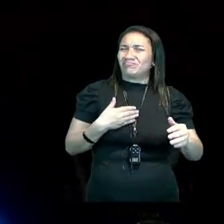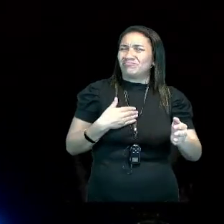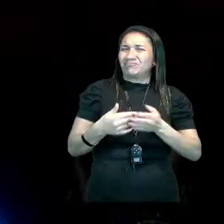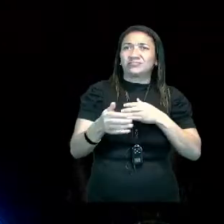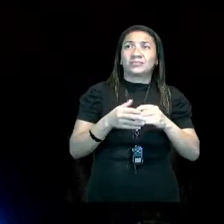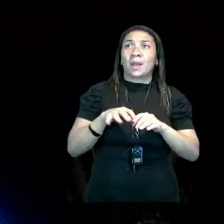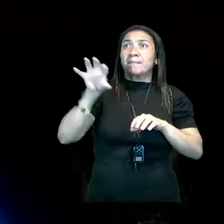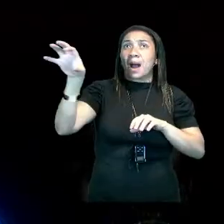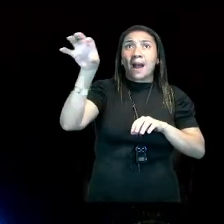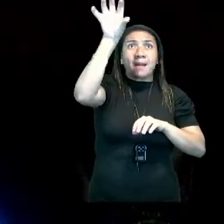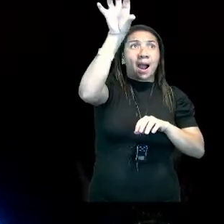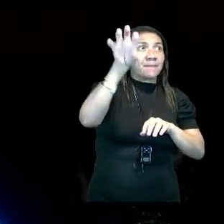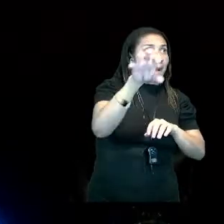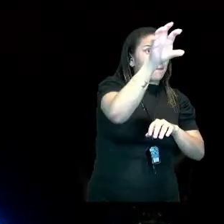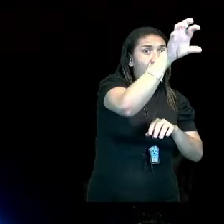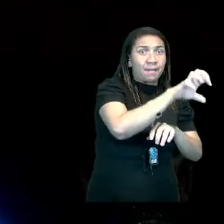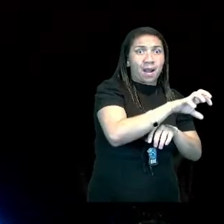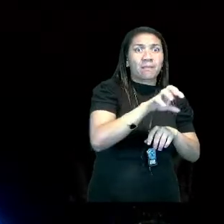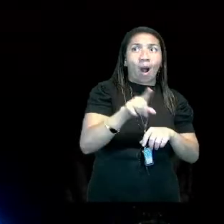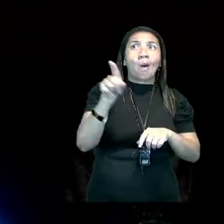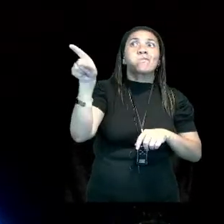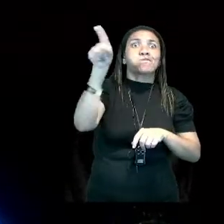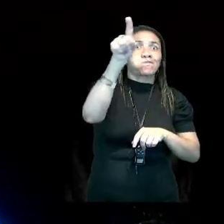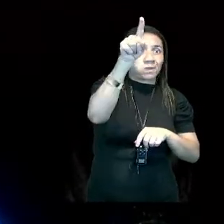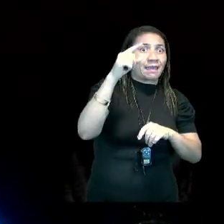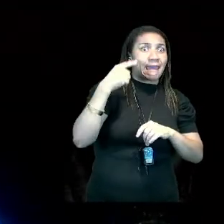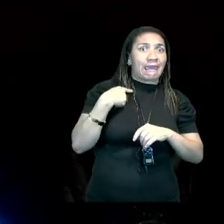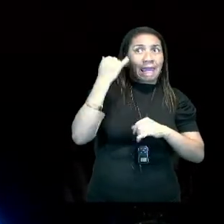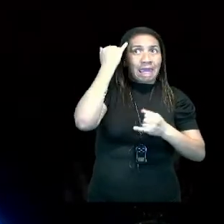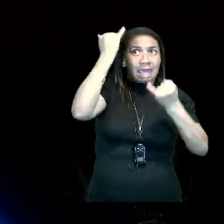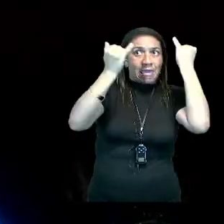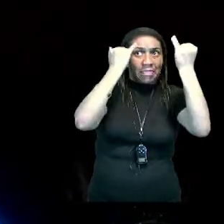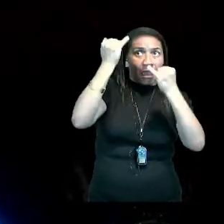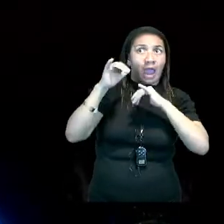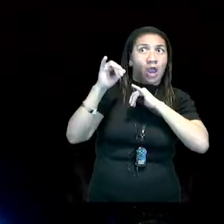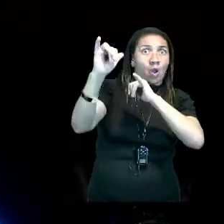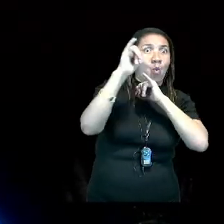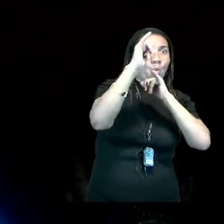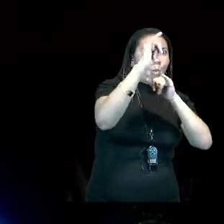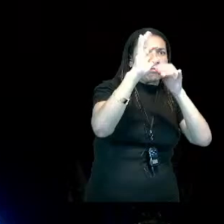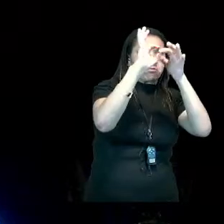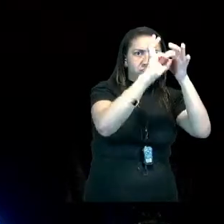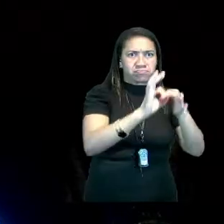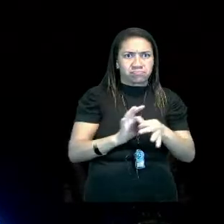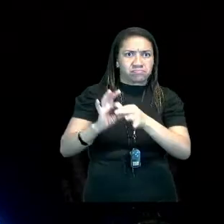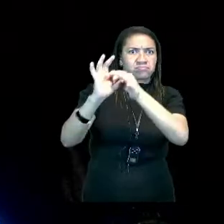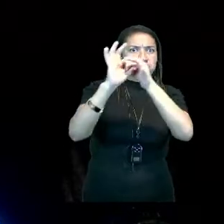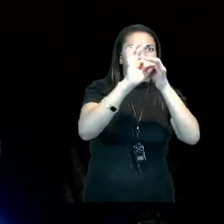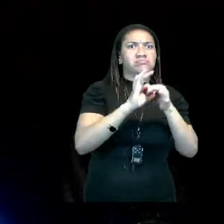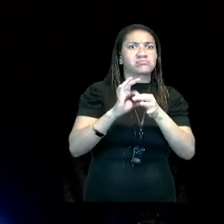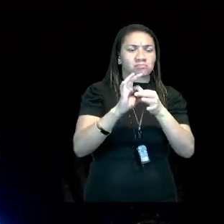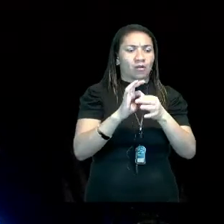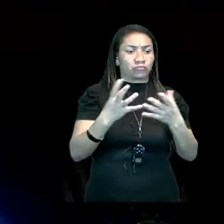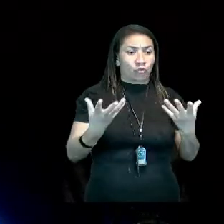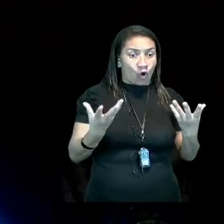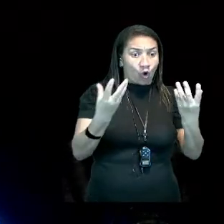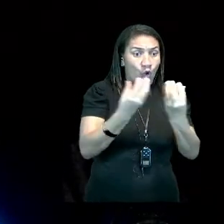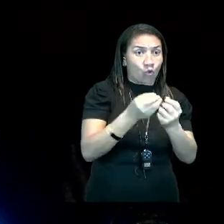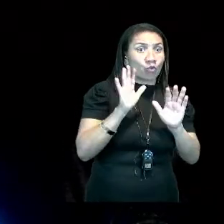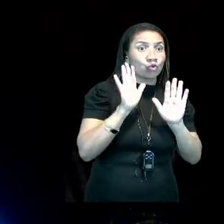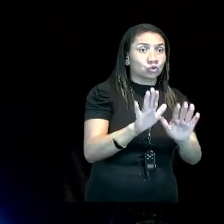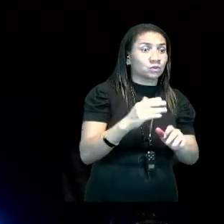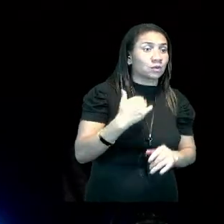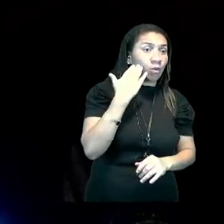in a better world and who believe in the work Black women everywhere are doing to transform that